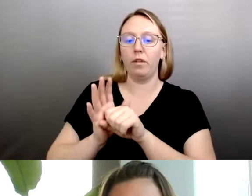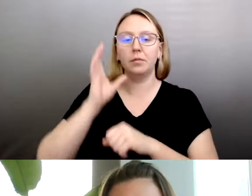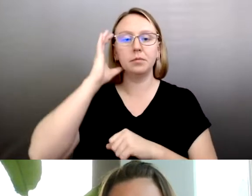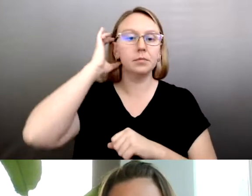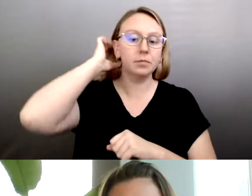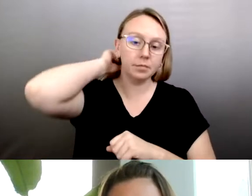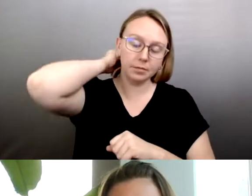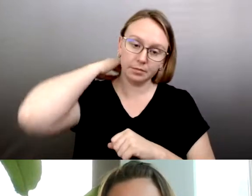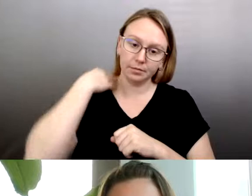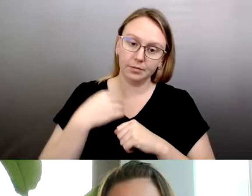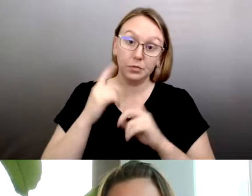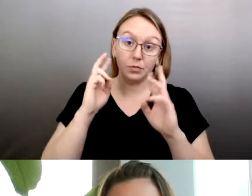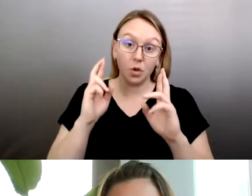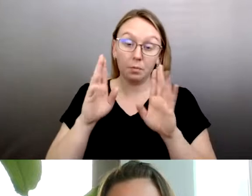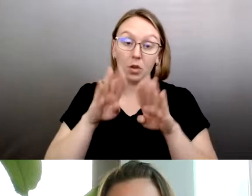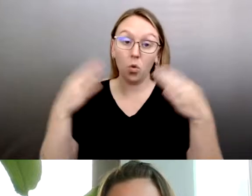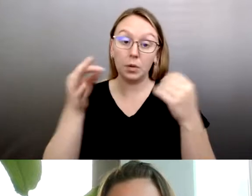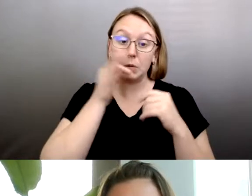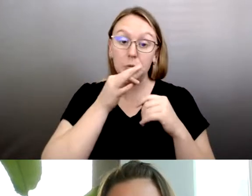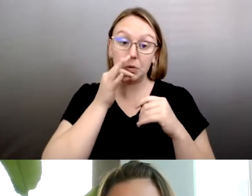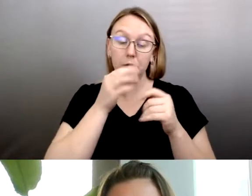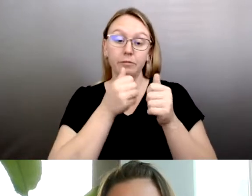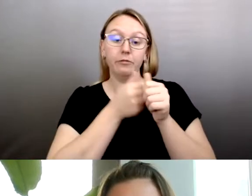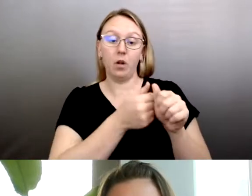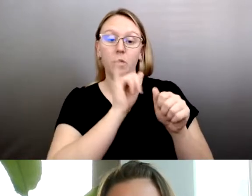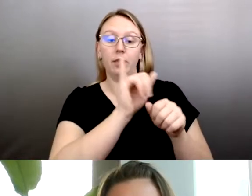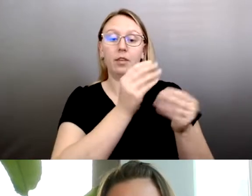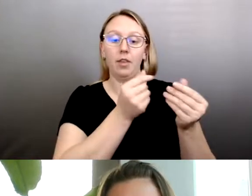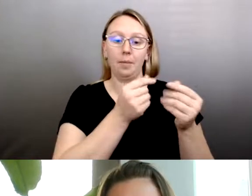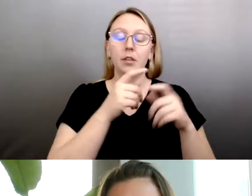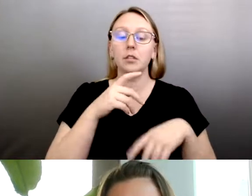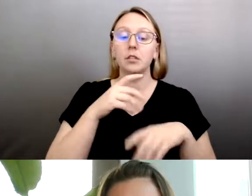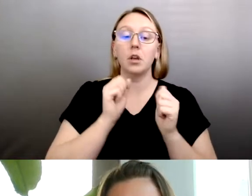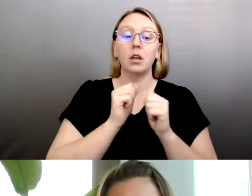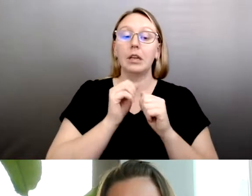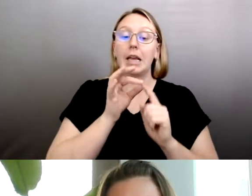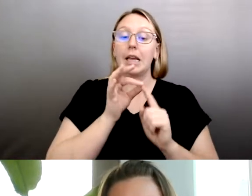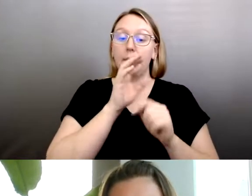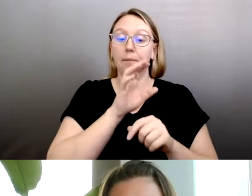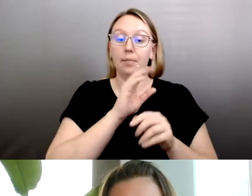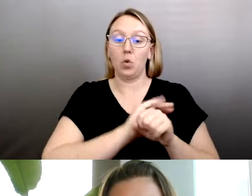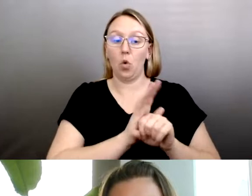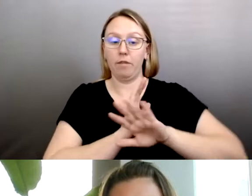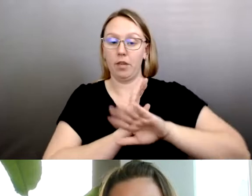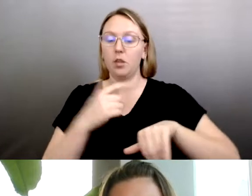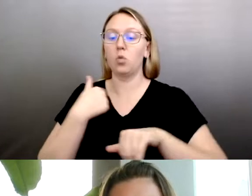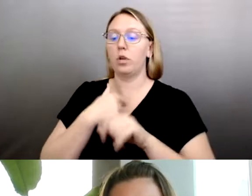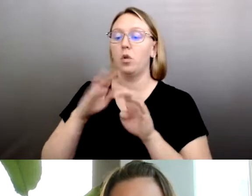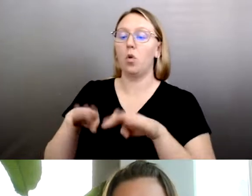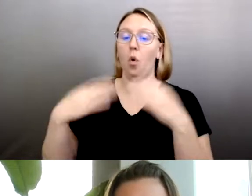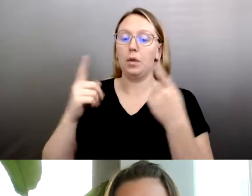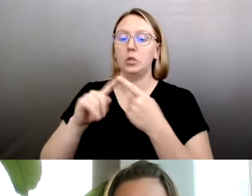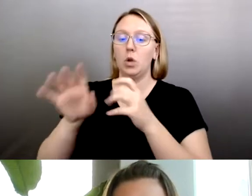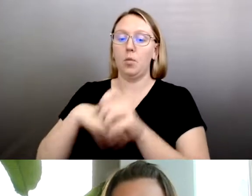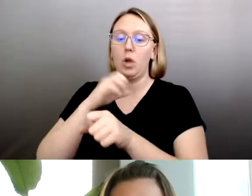we're hoping that we'll be able to open soon. Outside of COVID, we're always open by appointment only. So we're not the kind of place you can walk into because